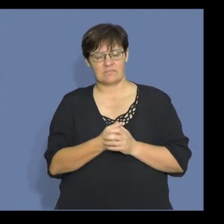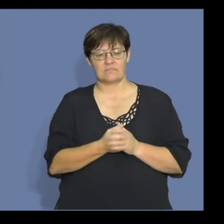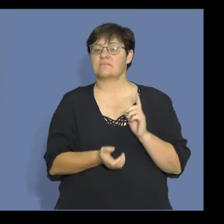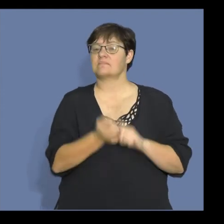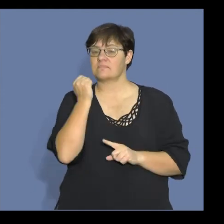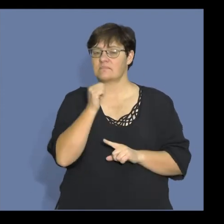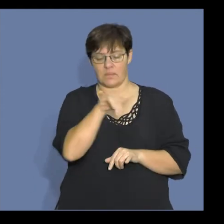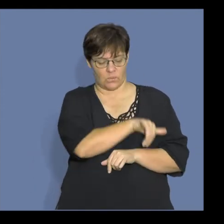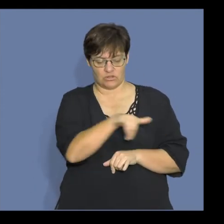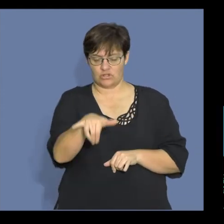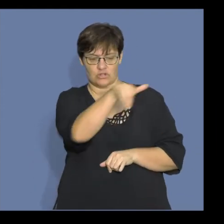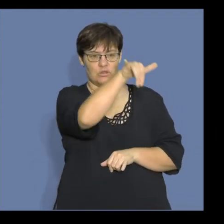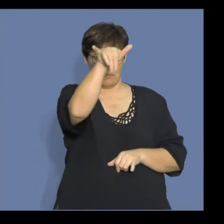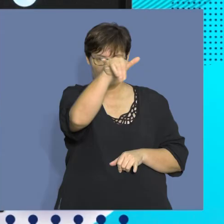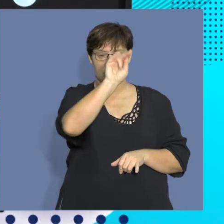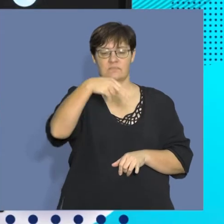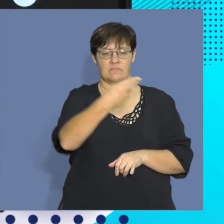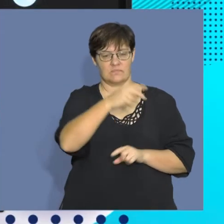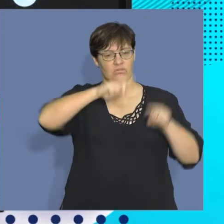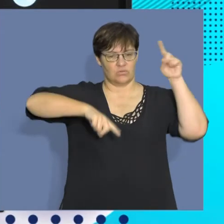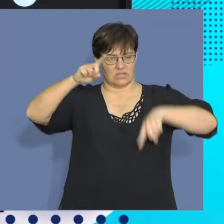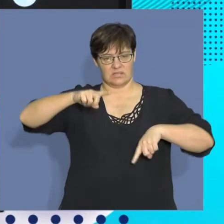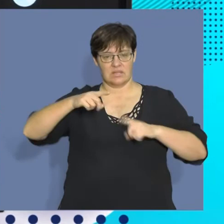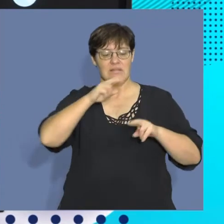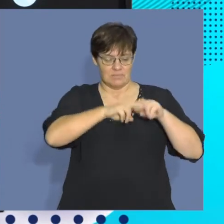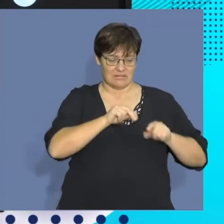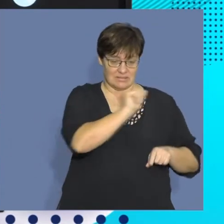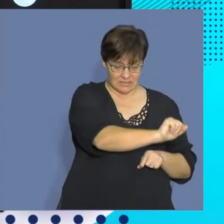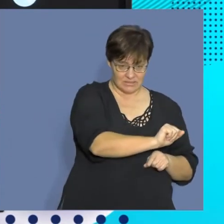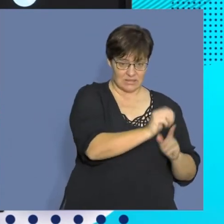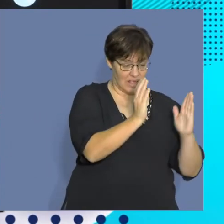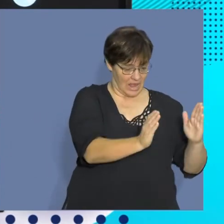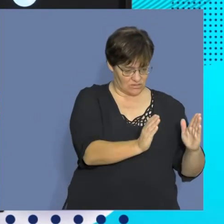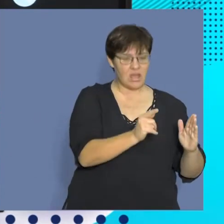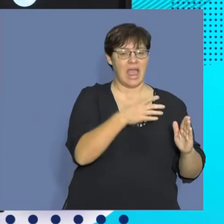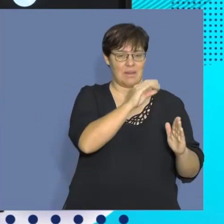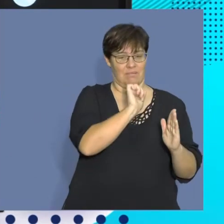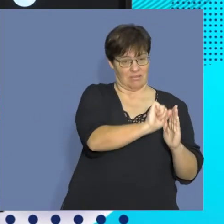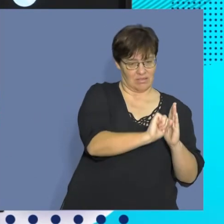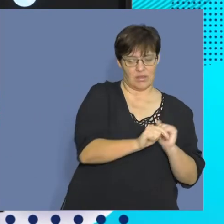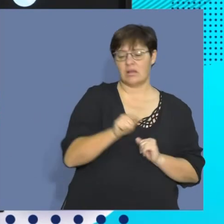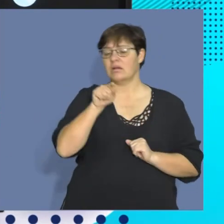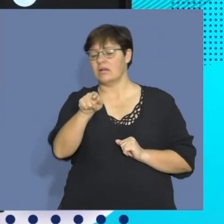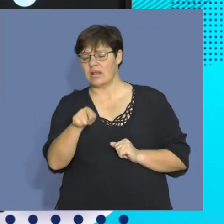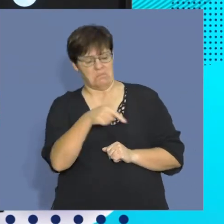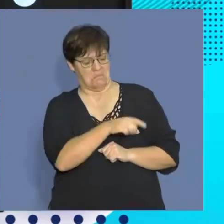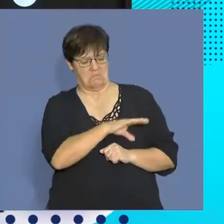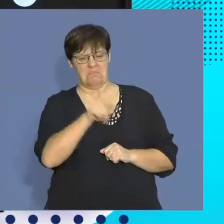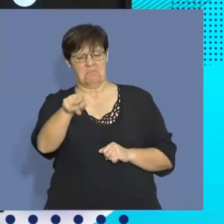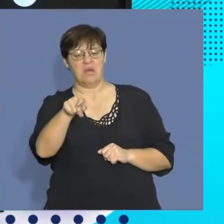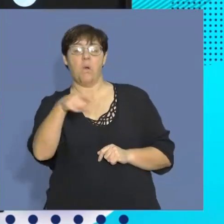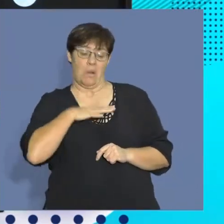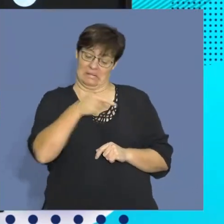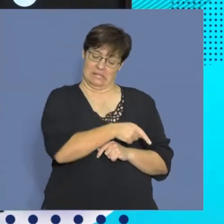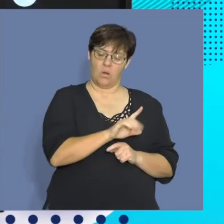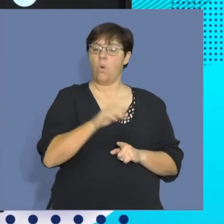to determine at which pH range different soil animals prefer to live. And that's essentially very neat and clean as